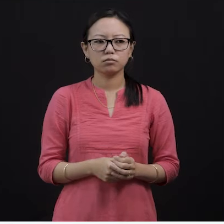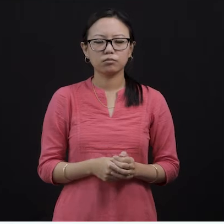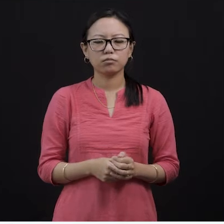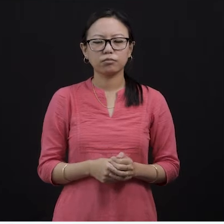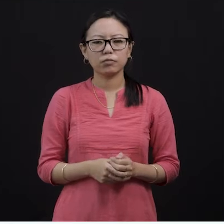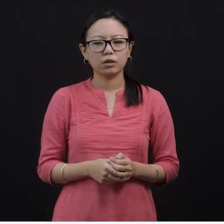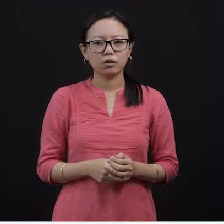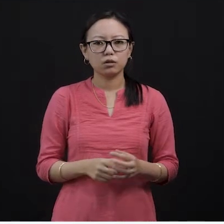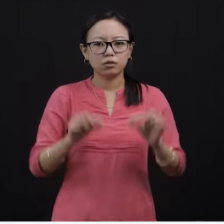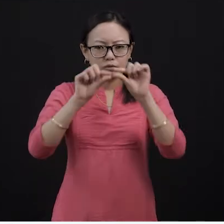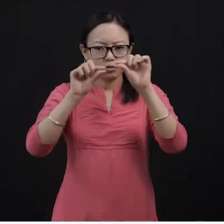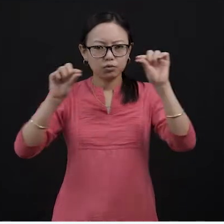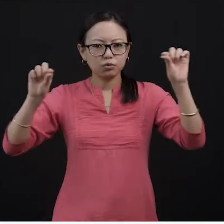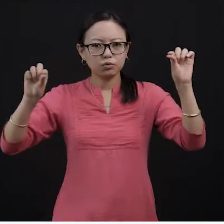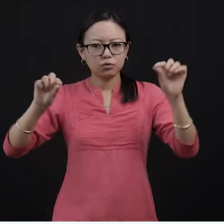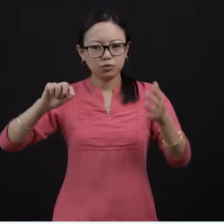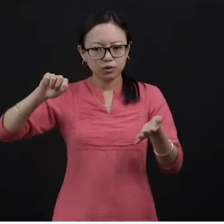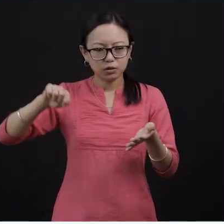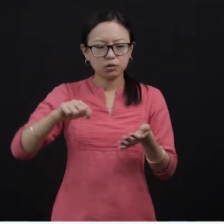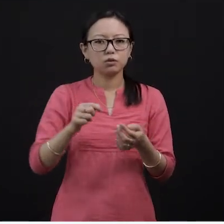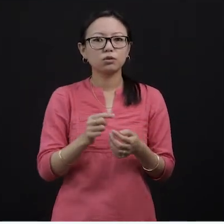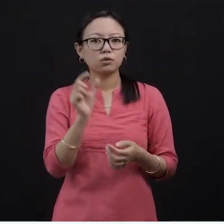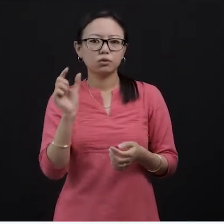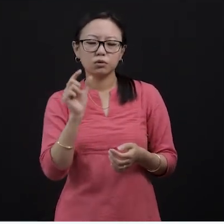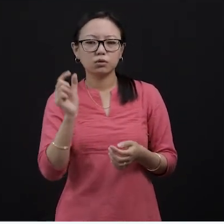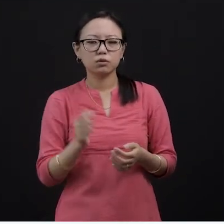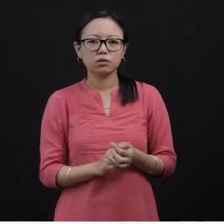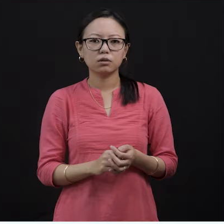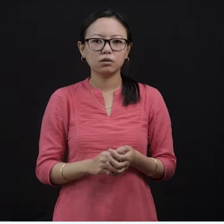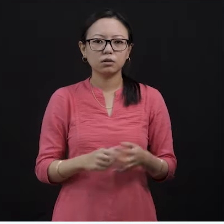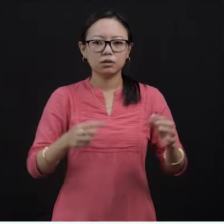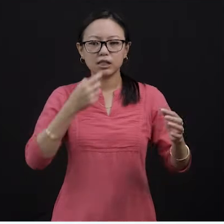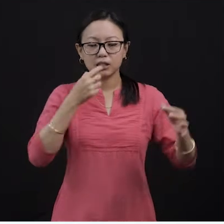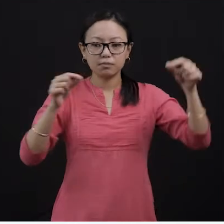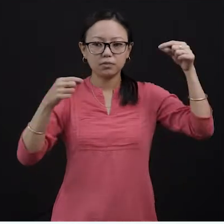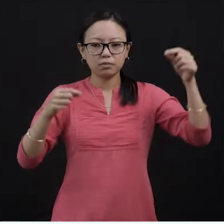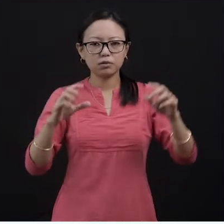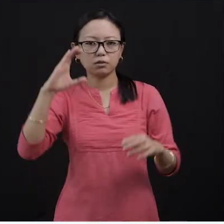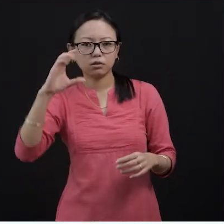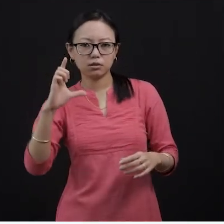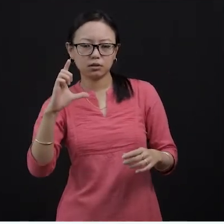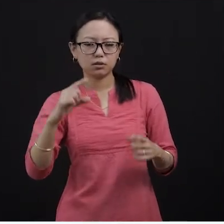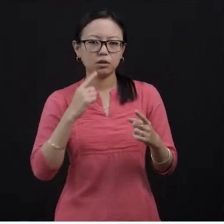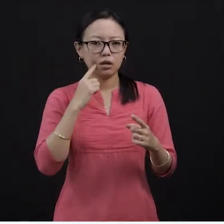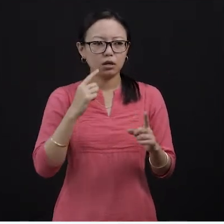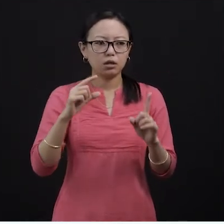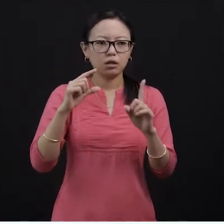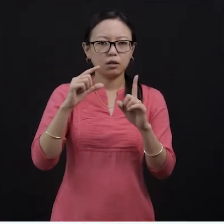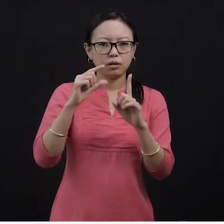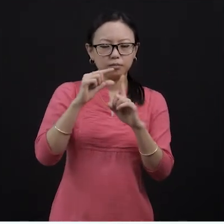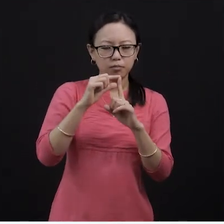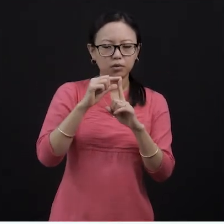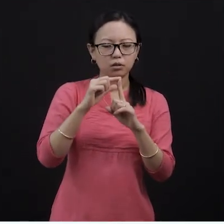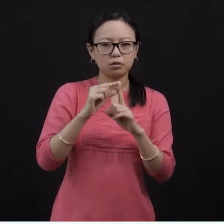pin, okay? And this magnet we are going to put inside